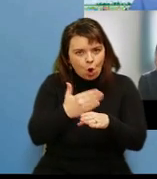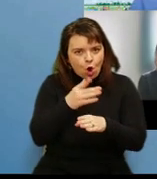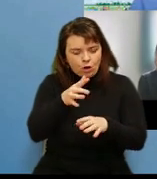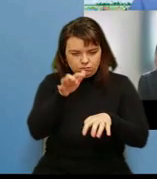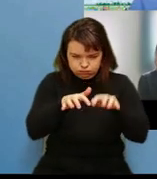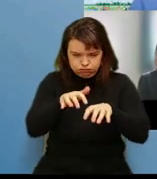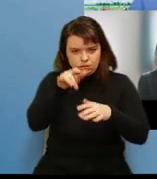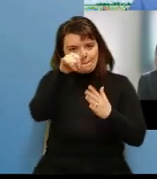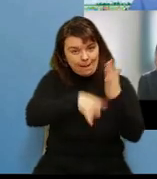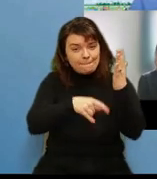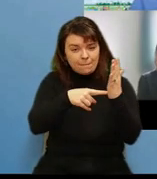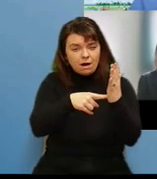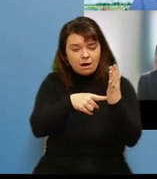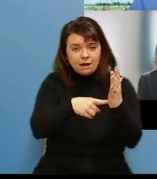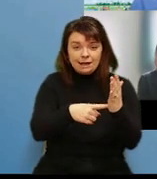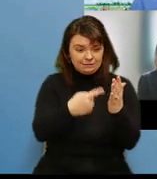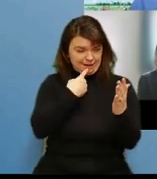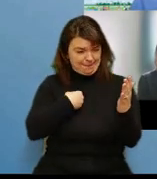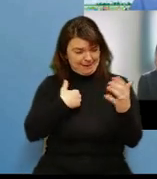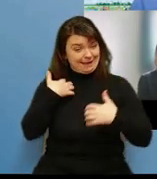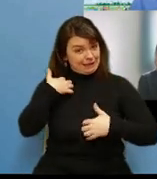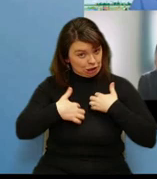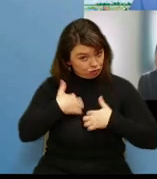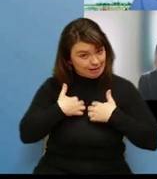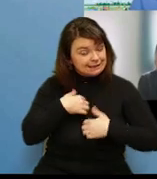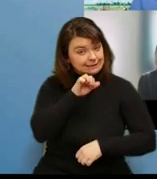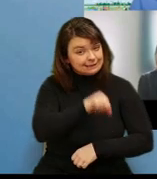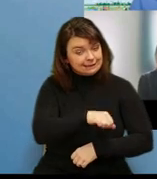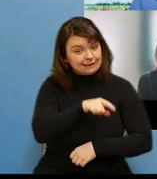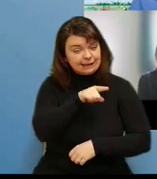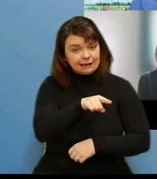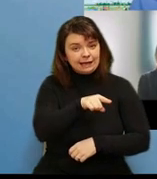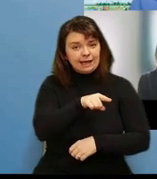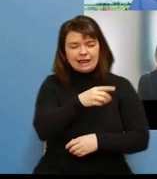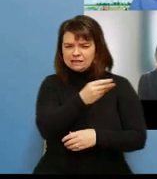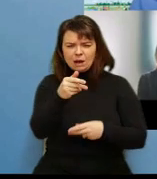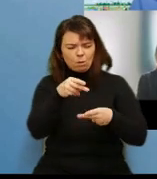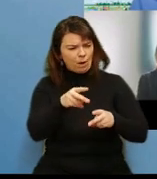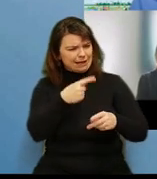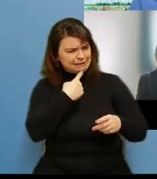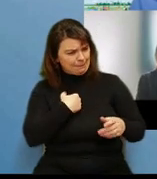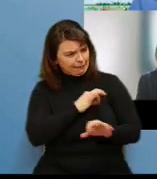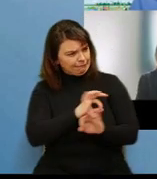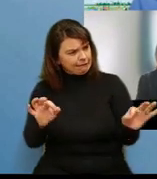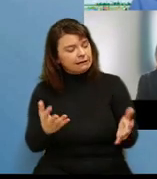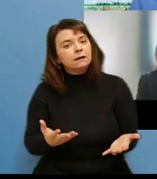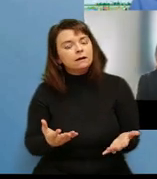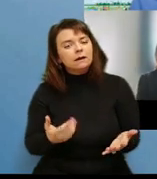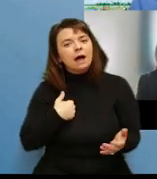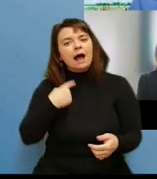Thanks, and thanks, Shepard. I mean, I can see a lot of work's gone into this paper, and it tells you some really interesting things,